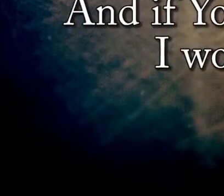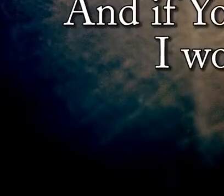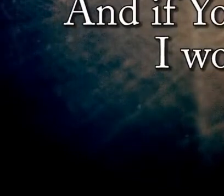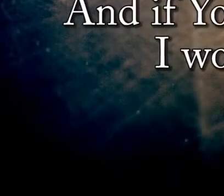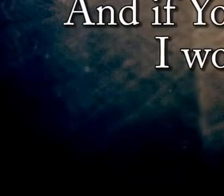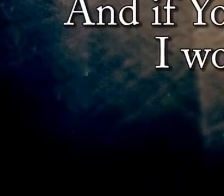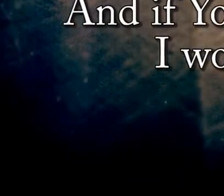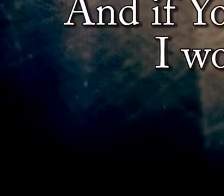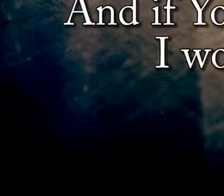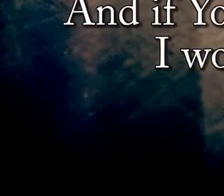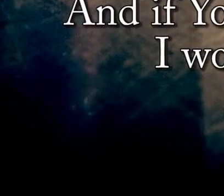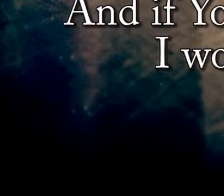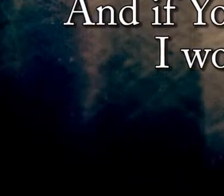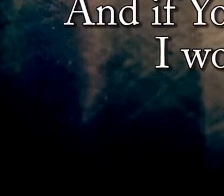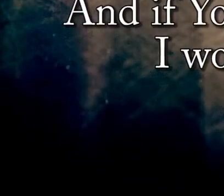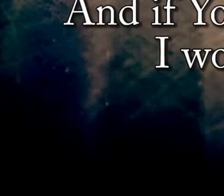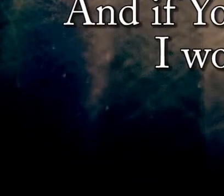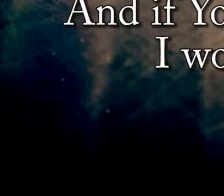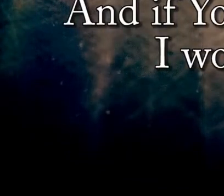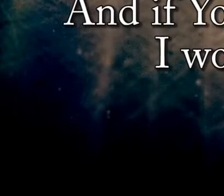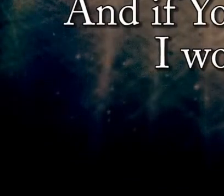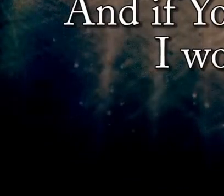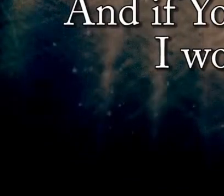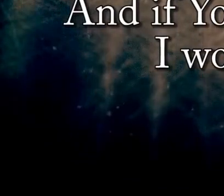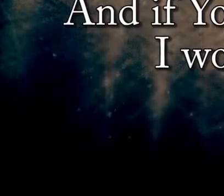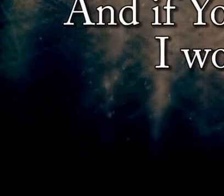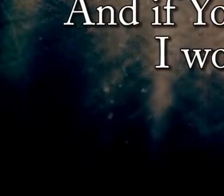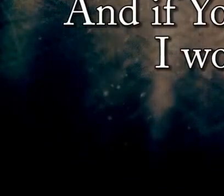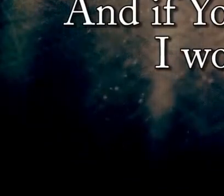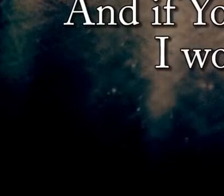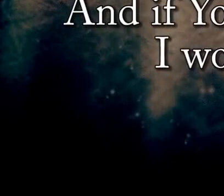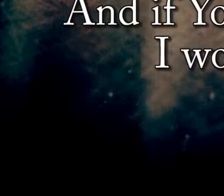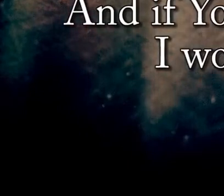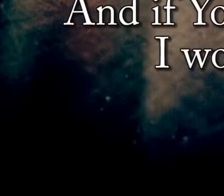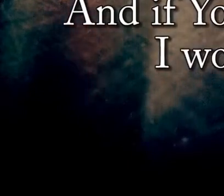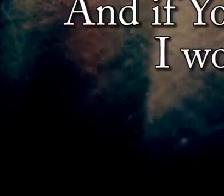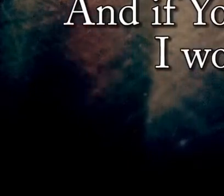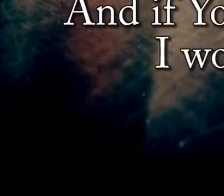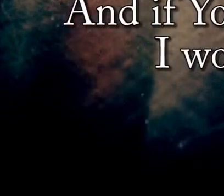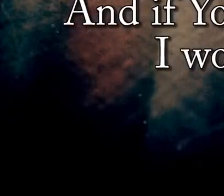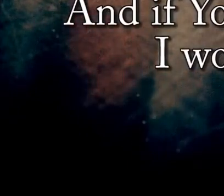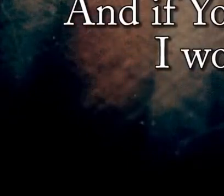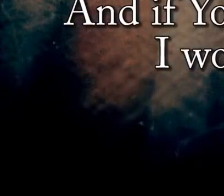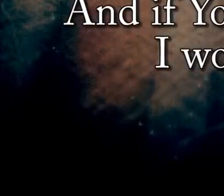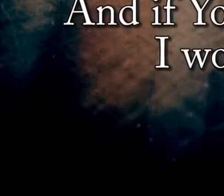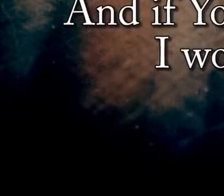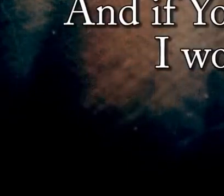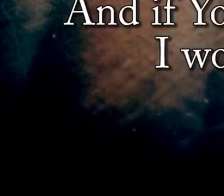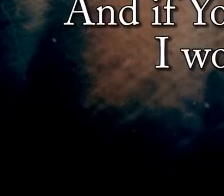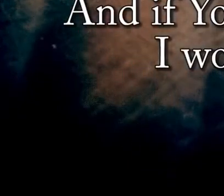your will, and if you had not loved me first,